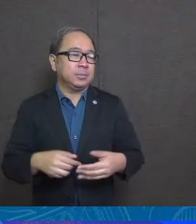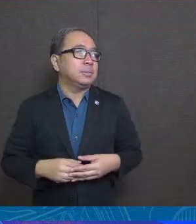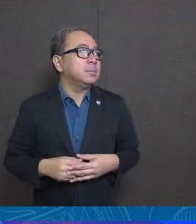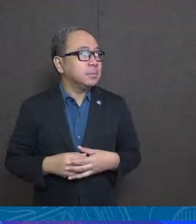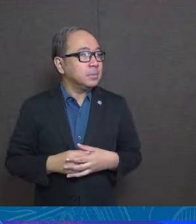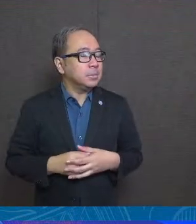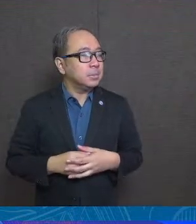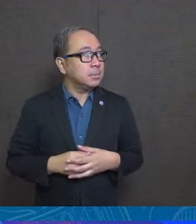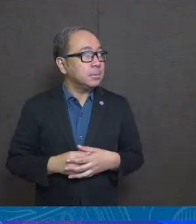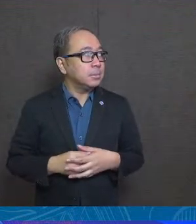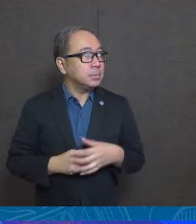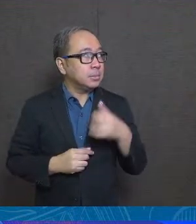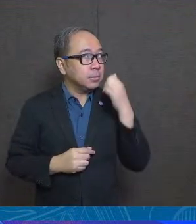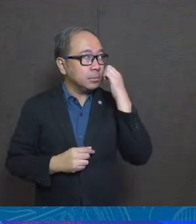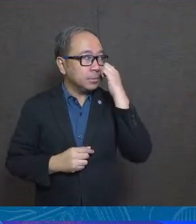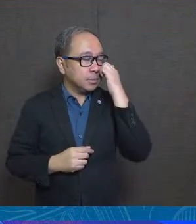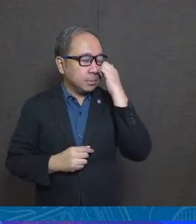Then,